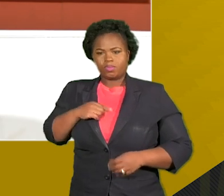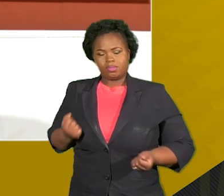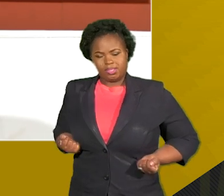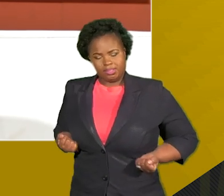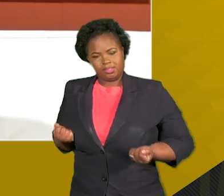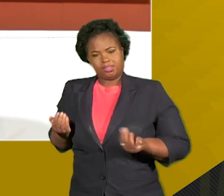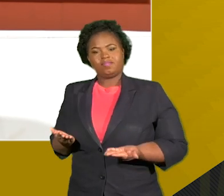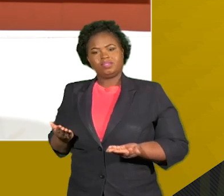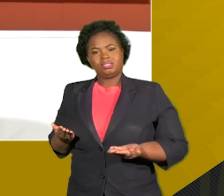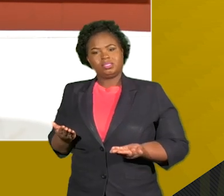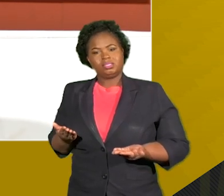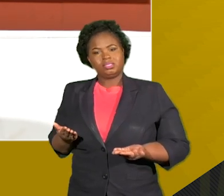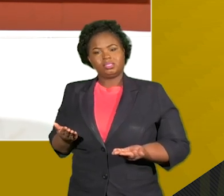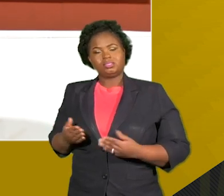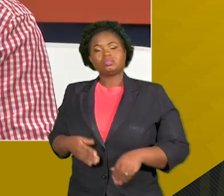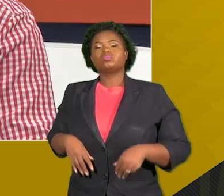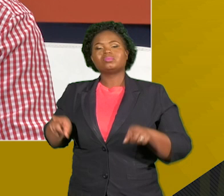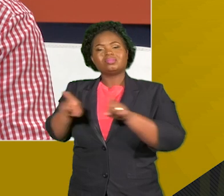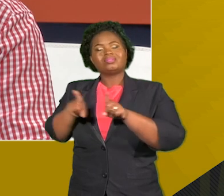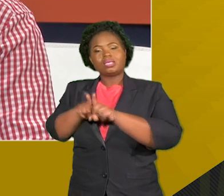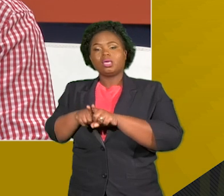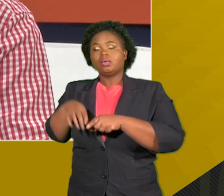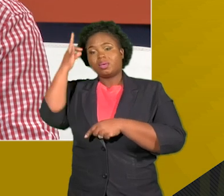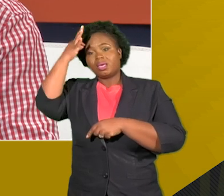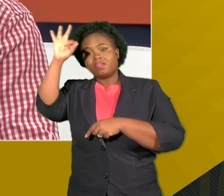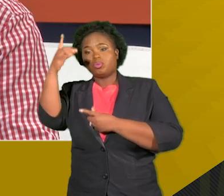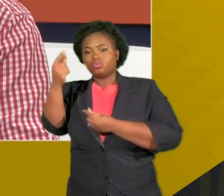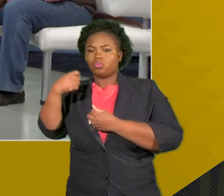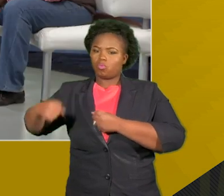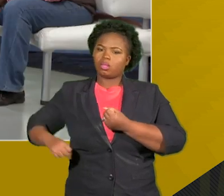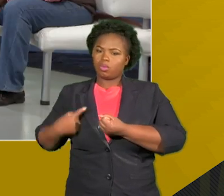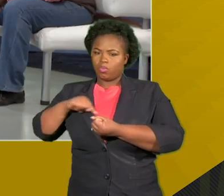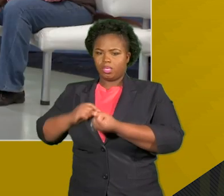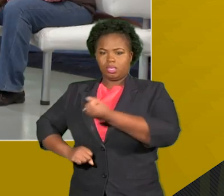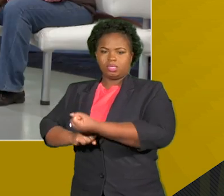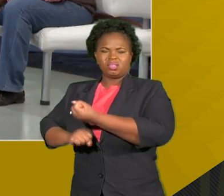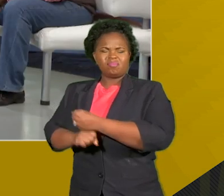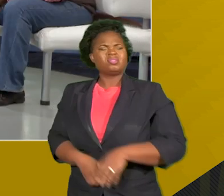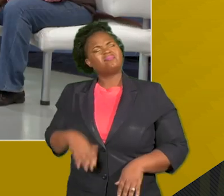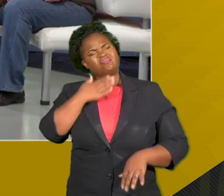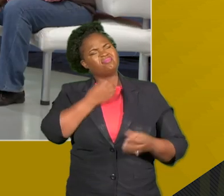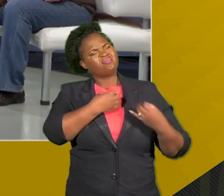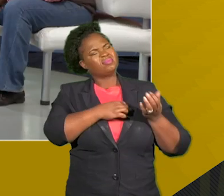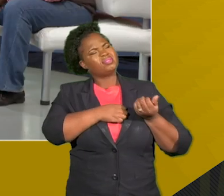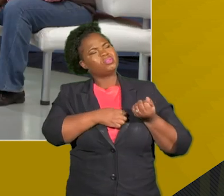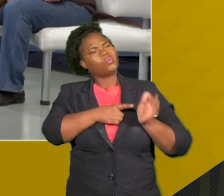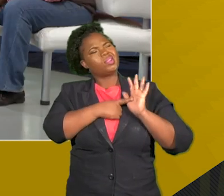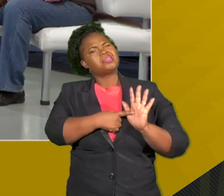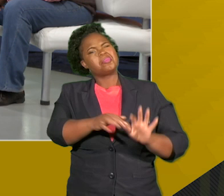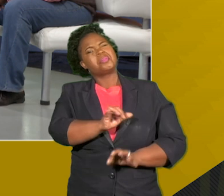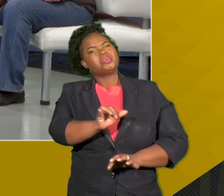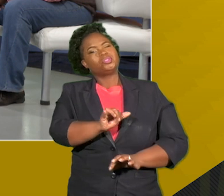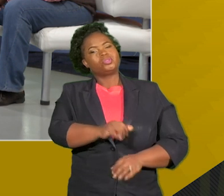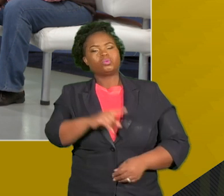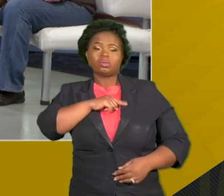in aiding or in supporting what the government is doing. Okay. Can you maybe give us a few examples? Yeah. Because khana ke nagana government organization,